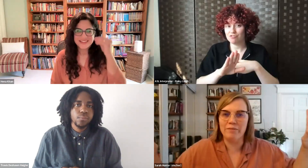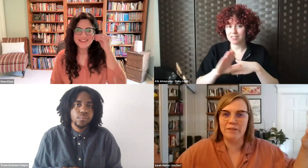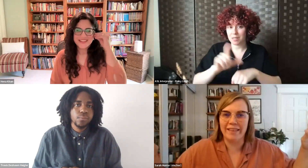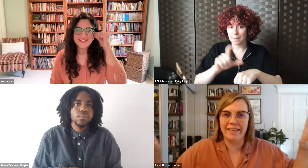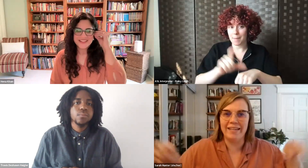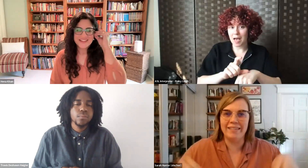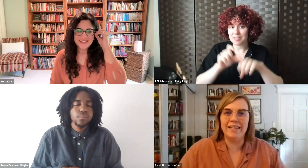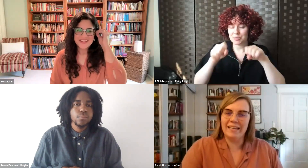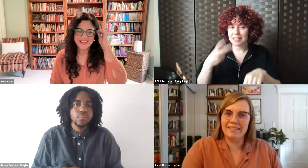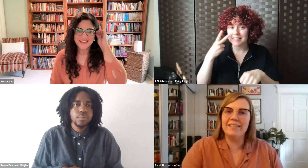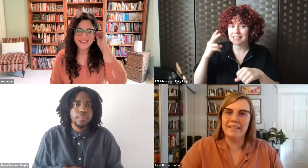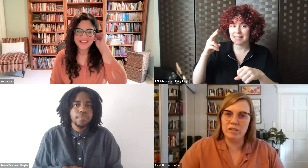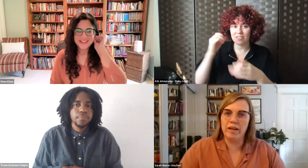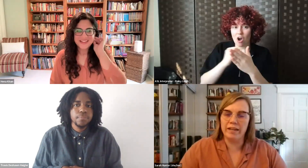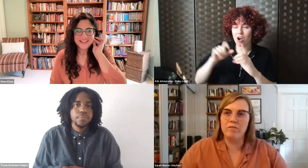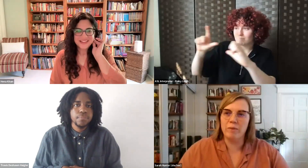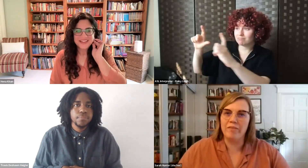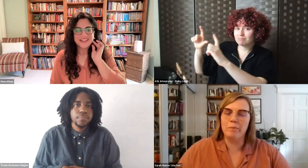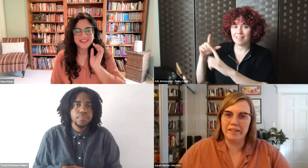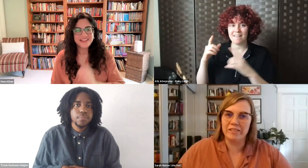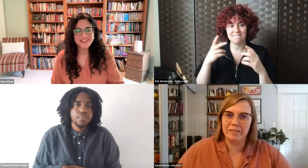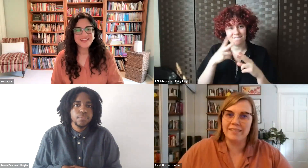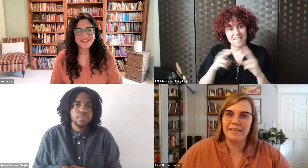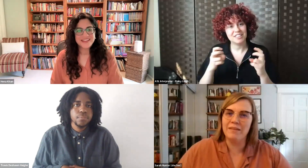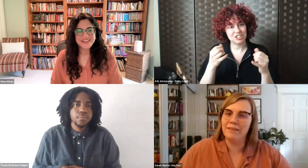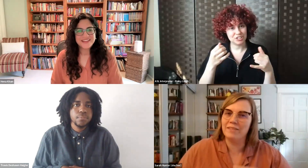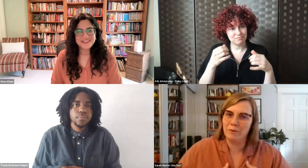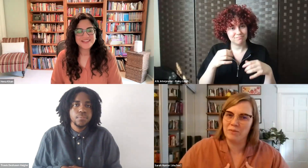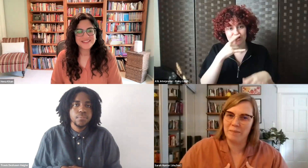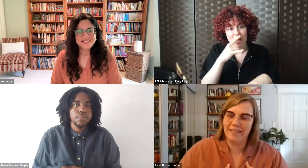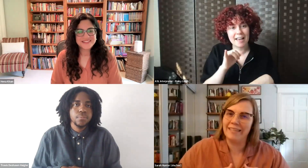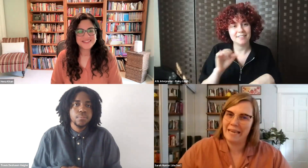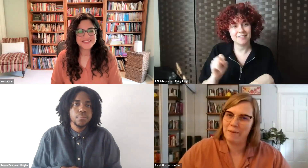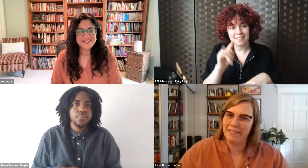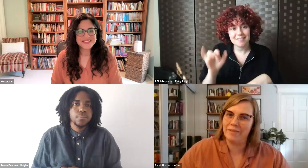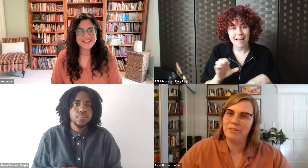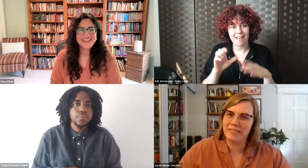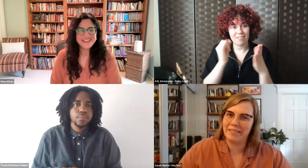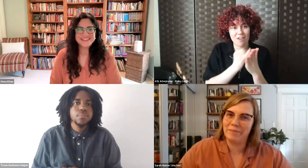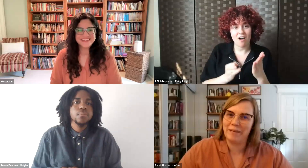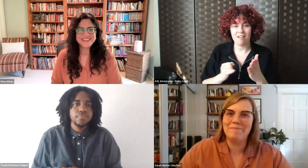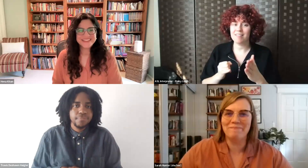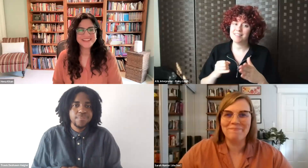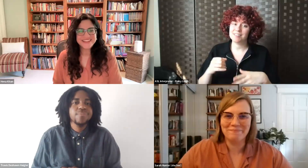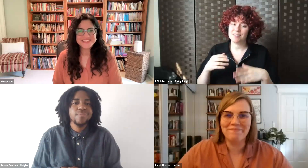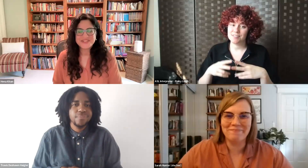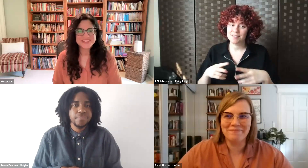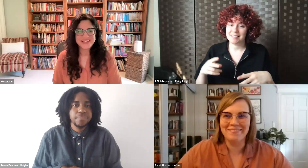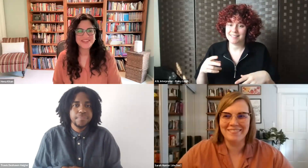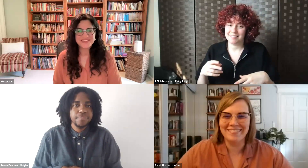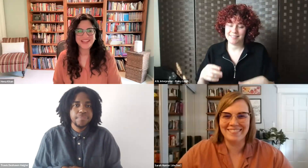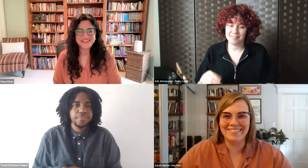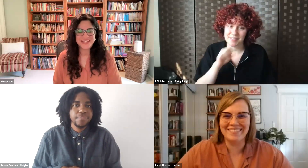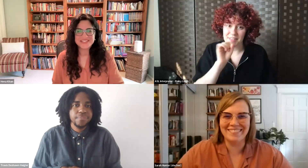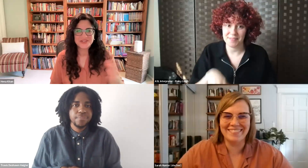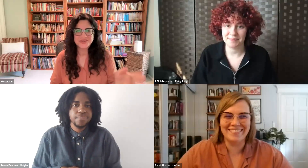and powerful at the end is still integrated throughout the prayer service, even if he's supposed to be like tamping it down just a little bit. Totally.